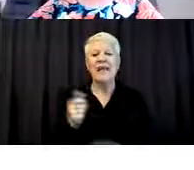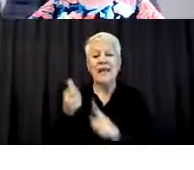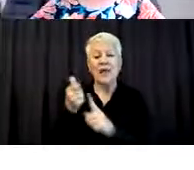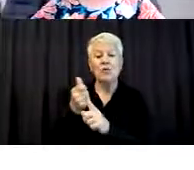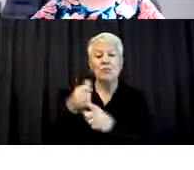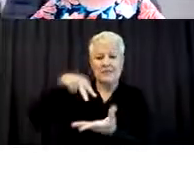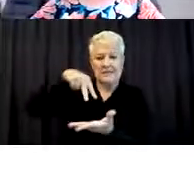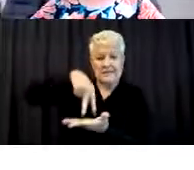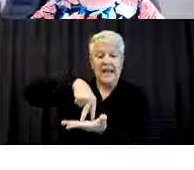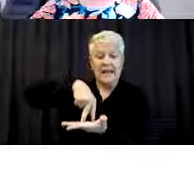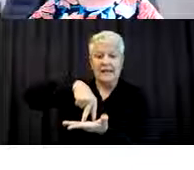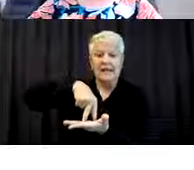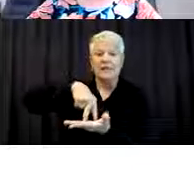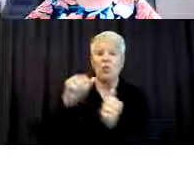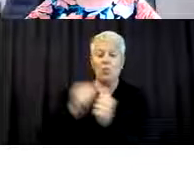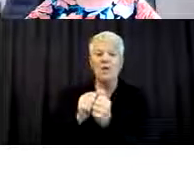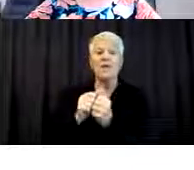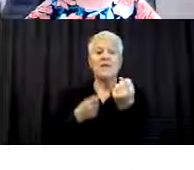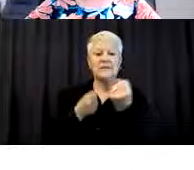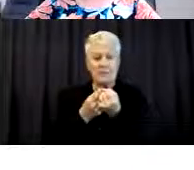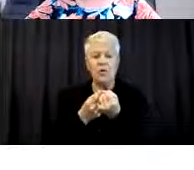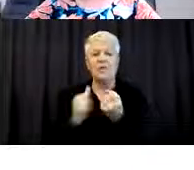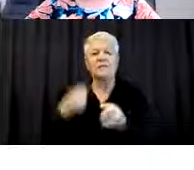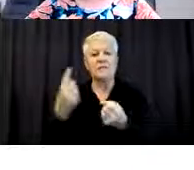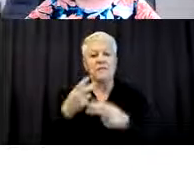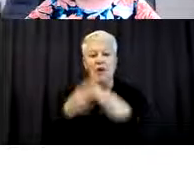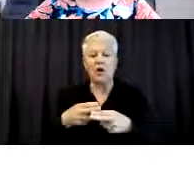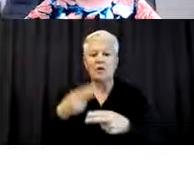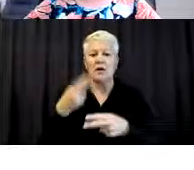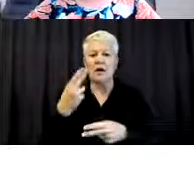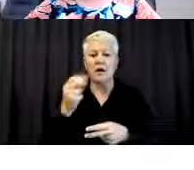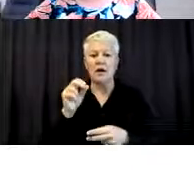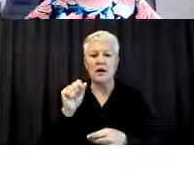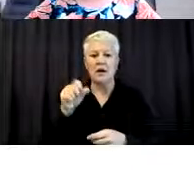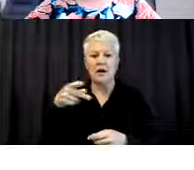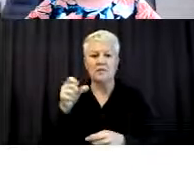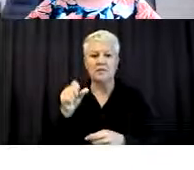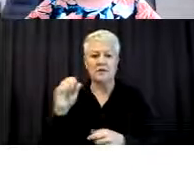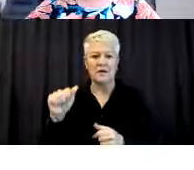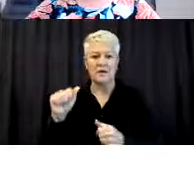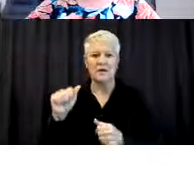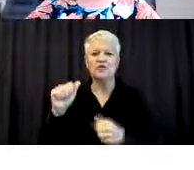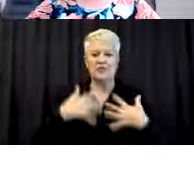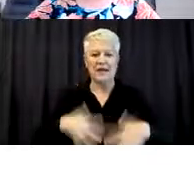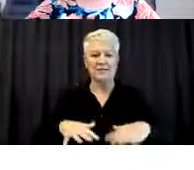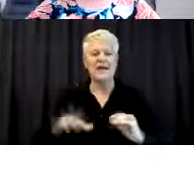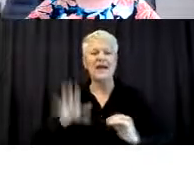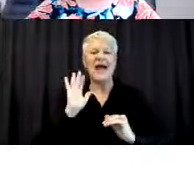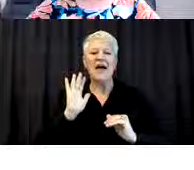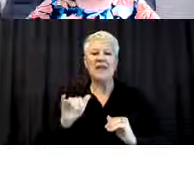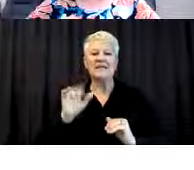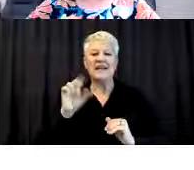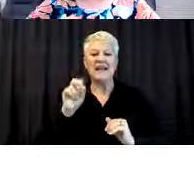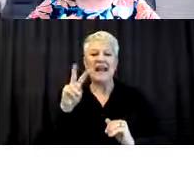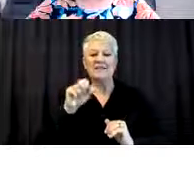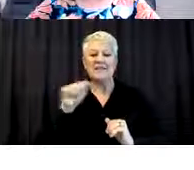standing upright with the support of what's called the HOPS address. And basically that is a canvas